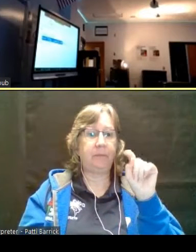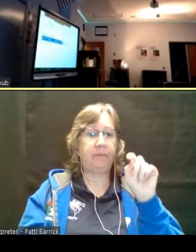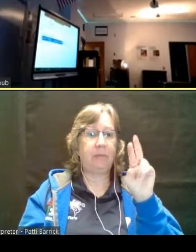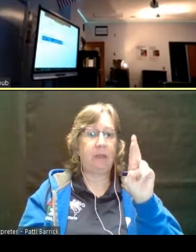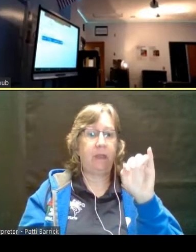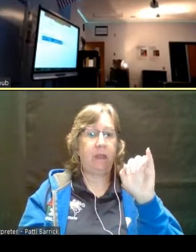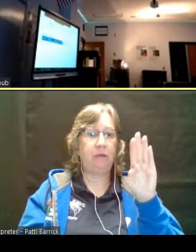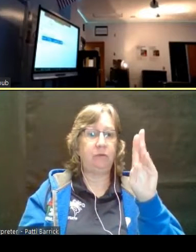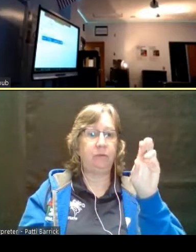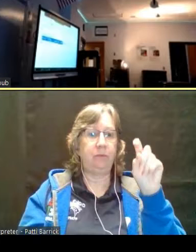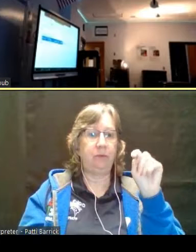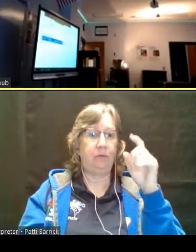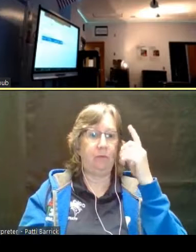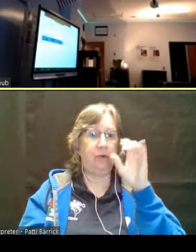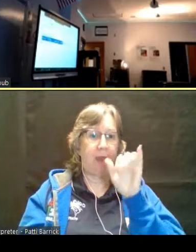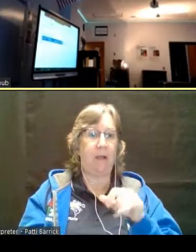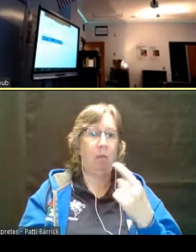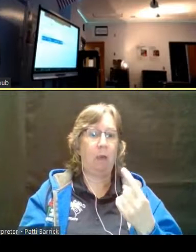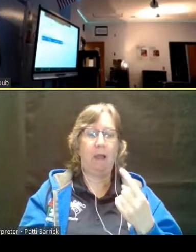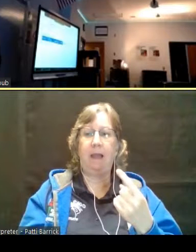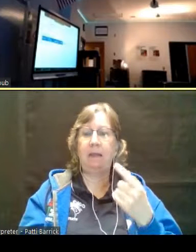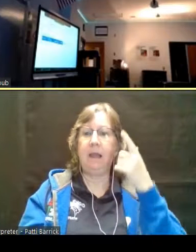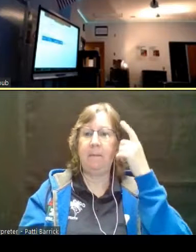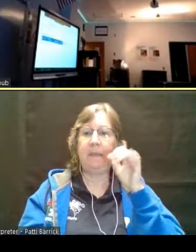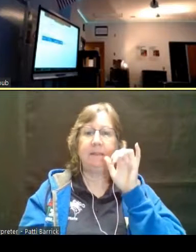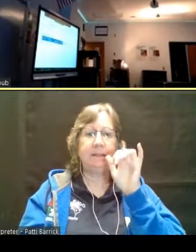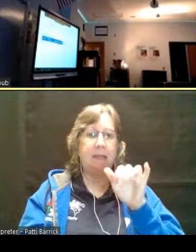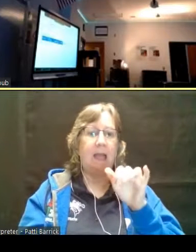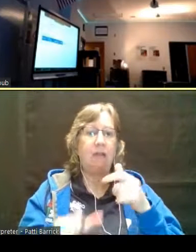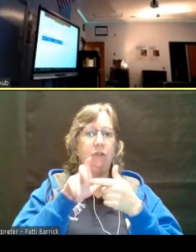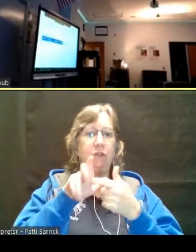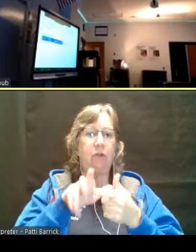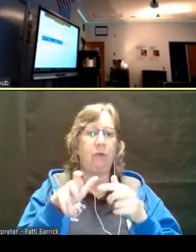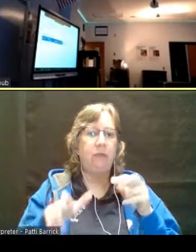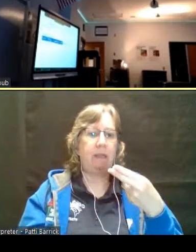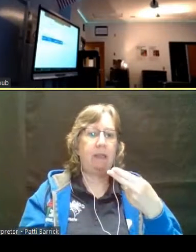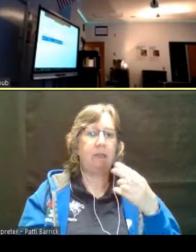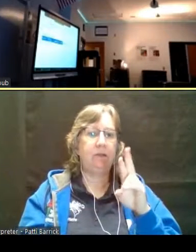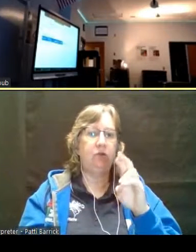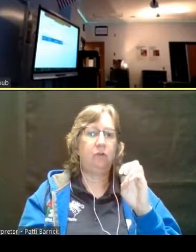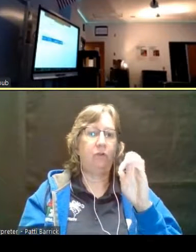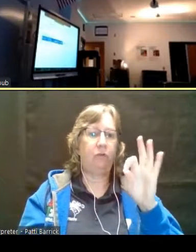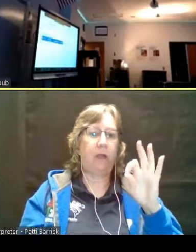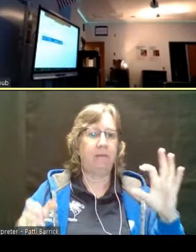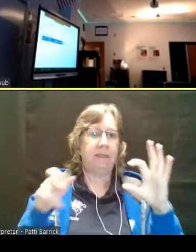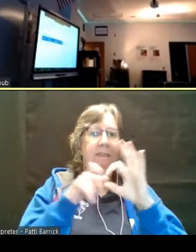doing, it's defining the href. So href will go with something else.